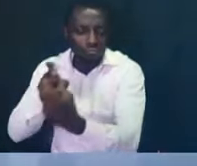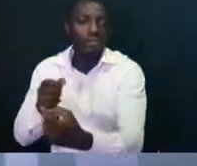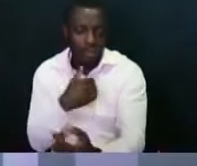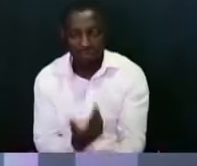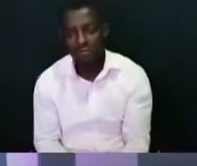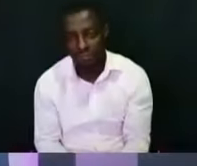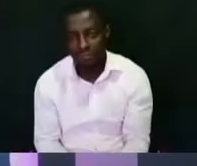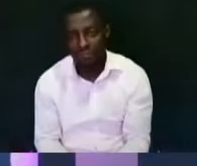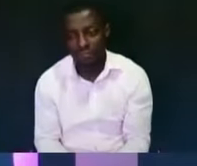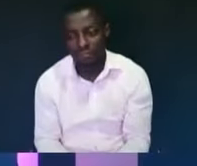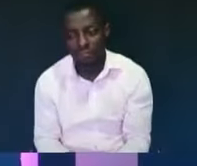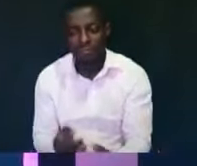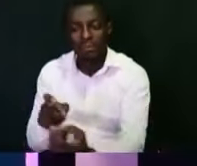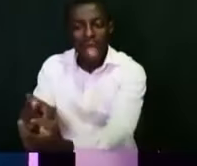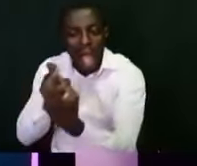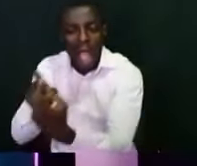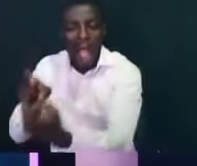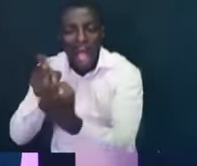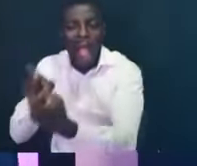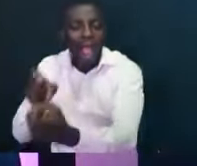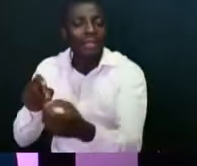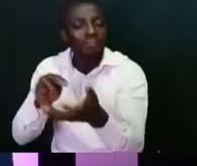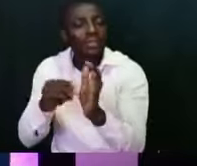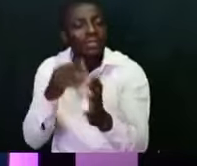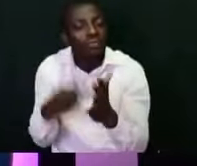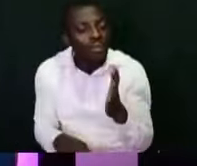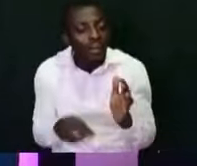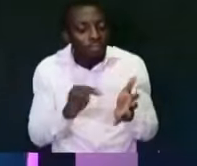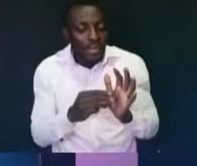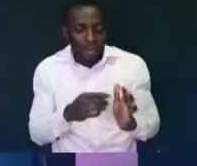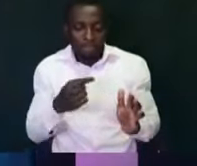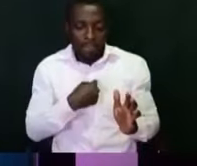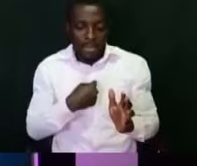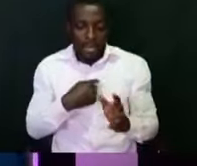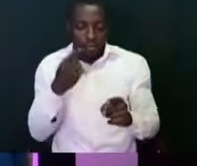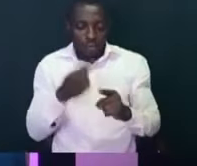arguments you see argument is to present reason for your